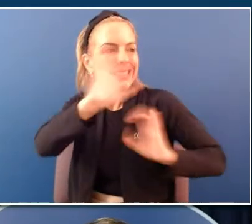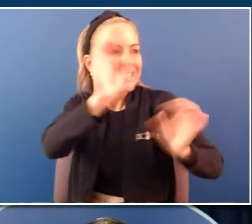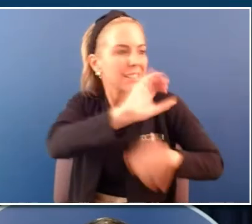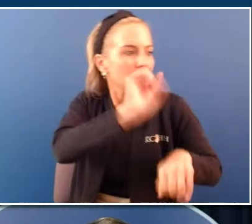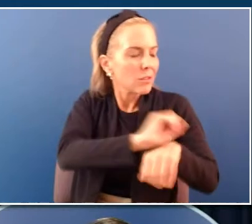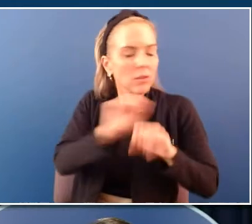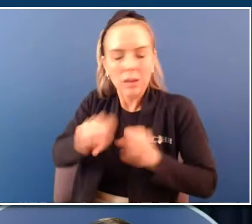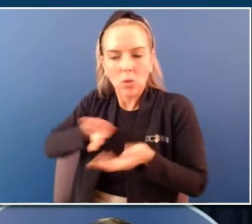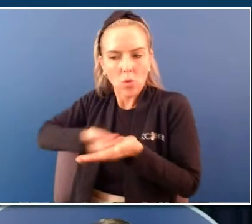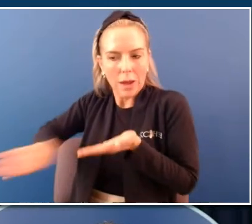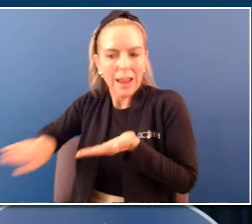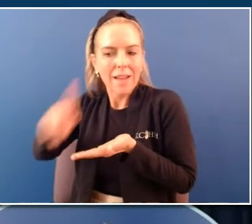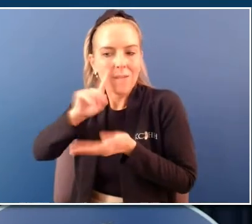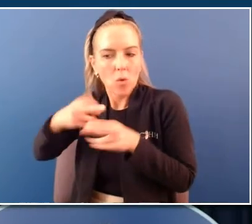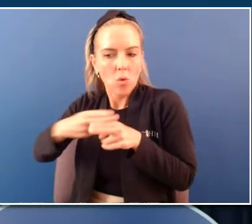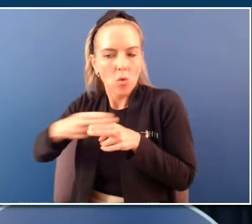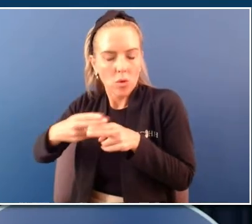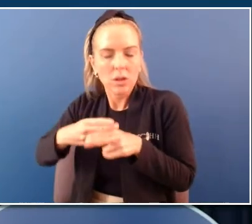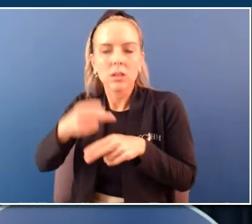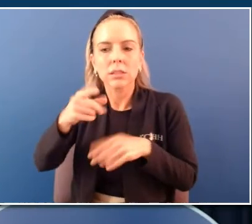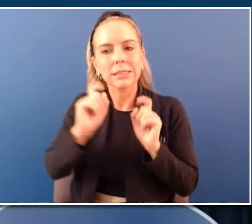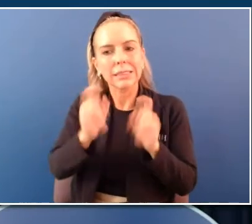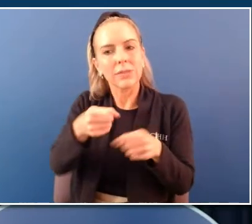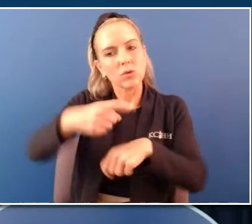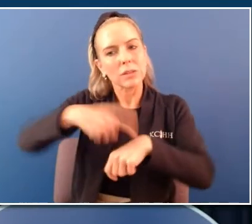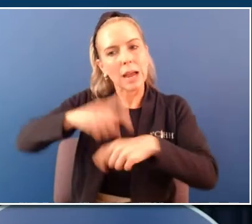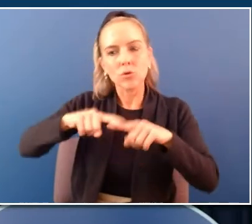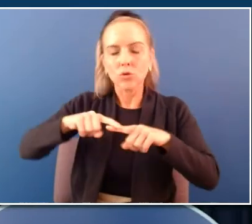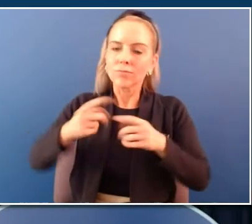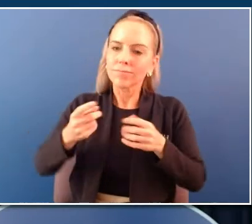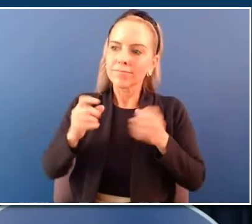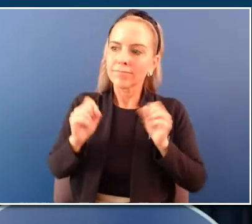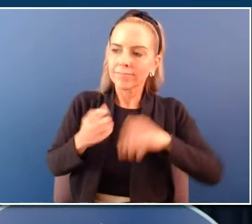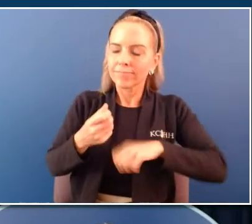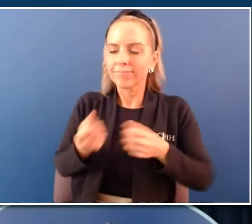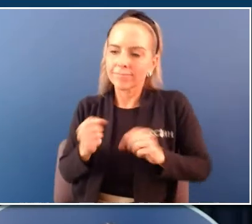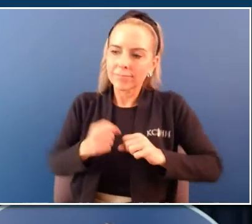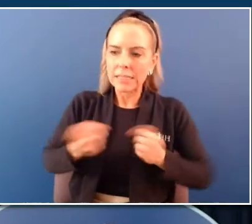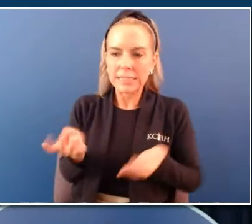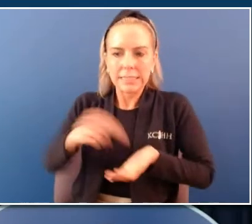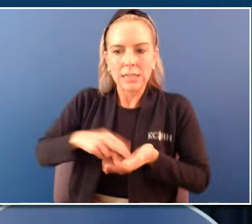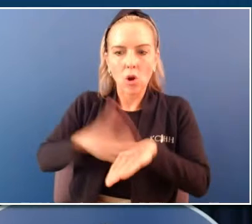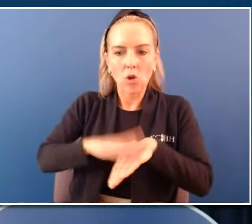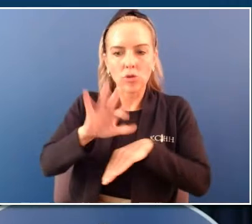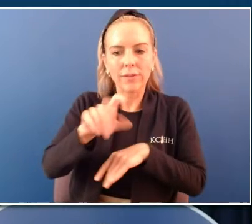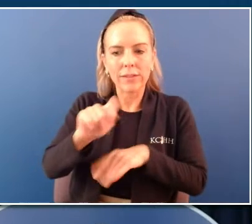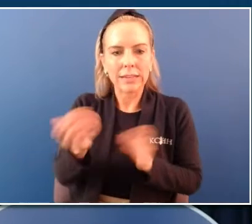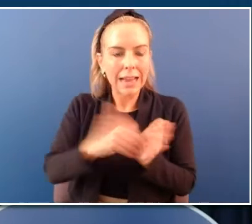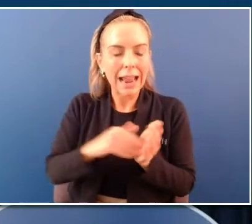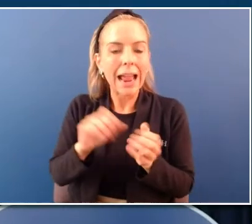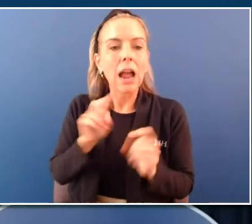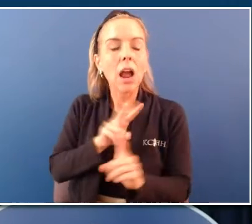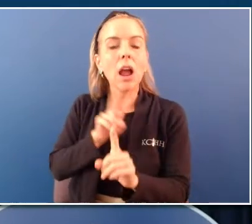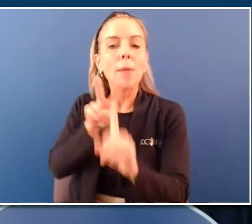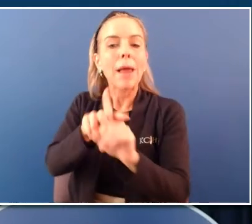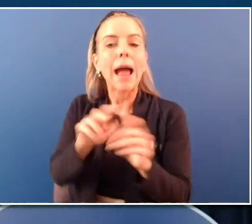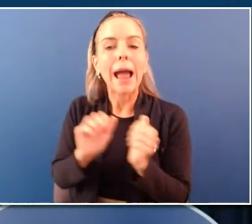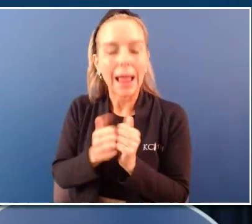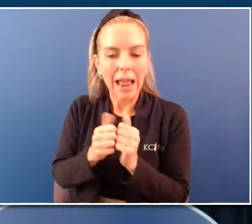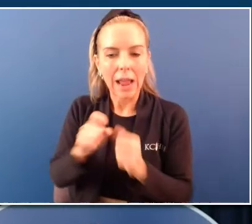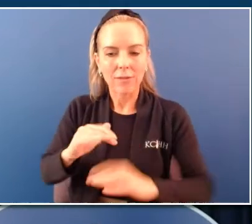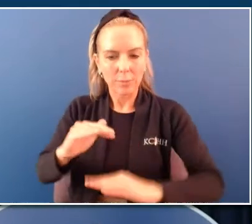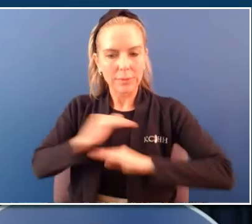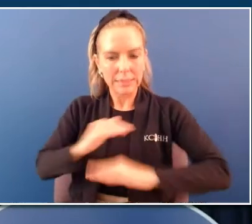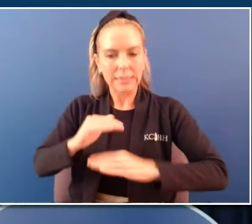time to get back on your feet. To qualify for disaster unemployment assistance, individuals must meet one of several